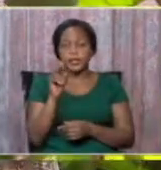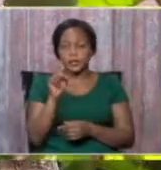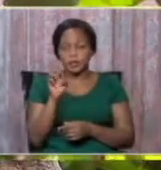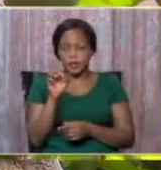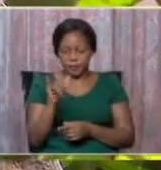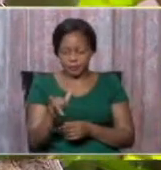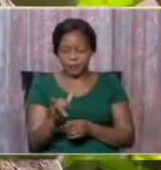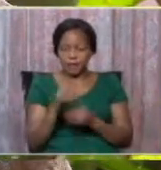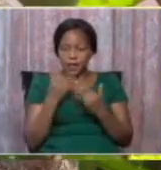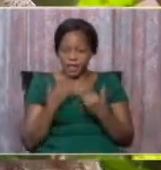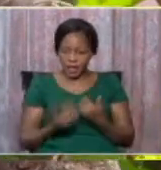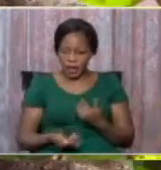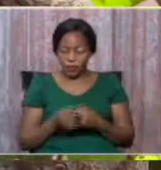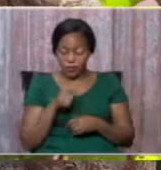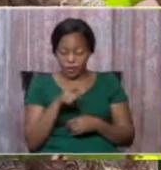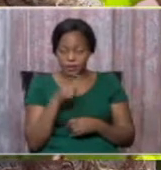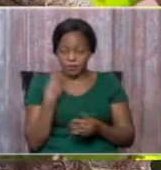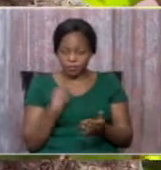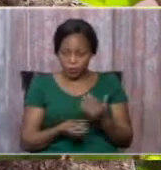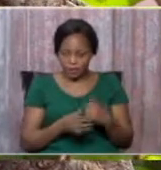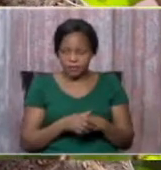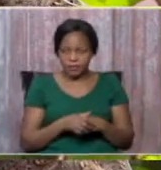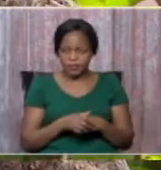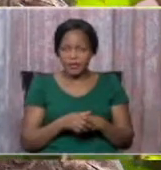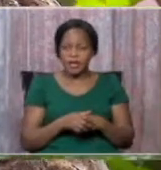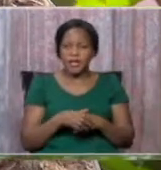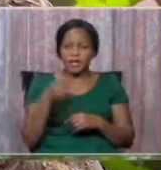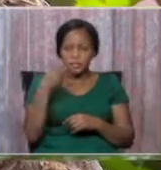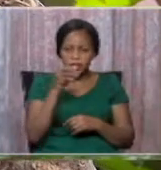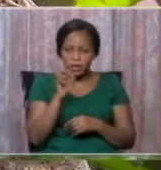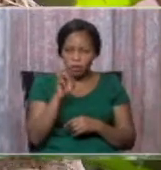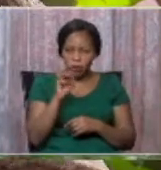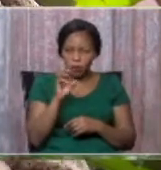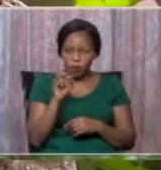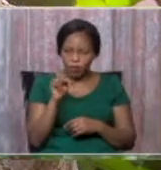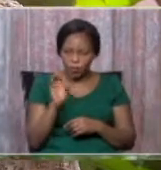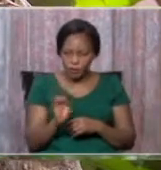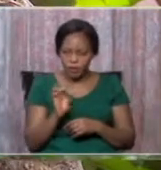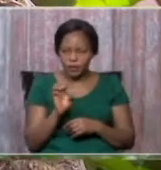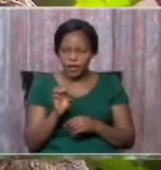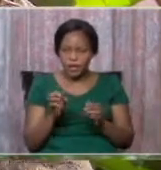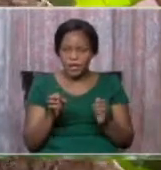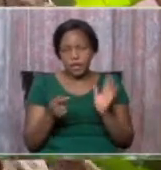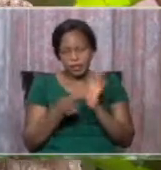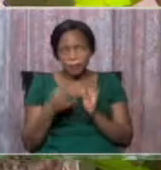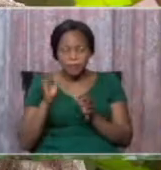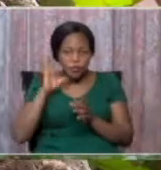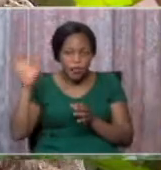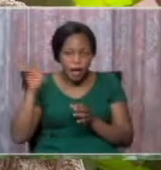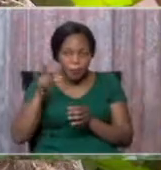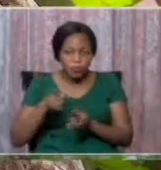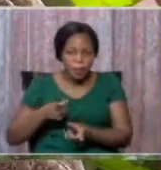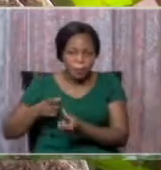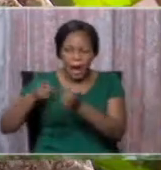you would get, it's because of a reaction, because you've produced a lot of adrenaline. There's an